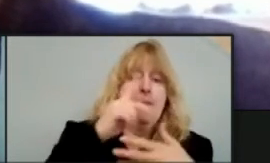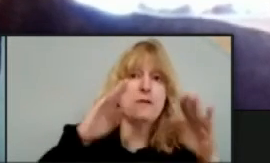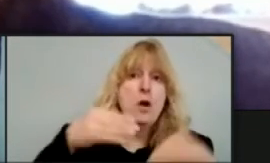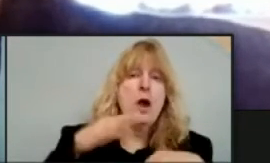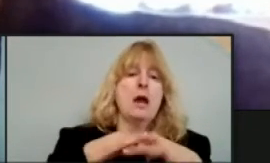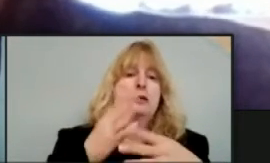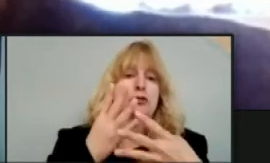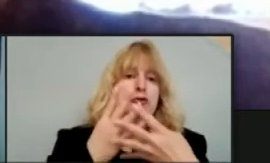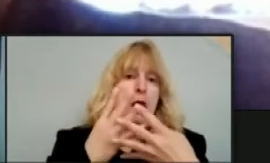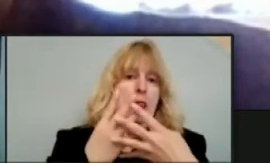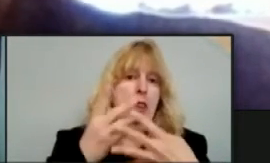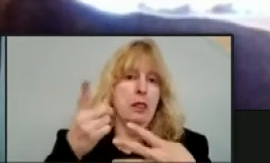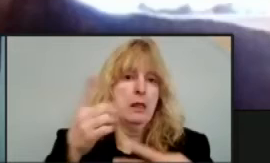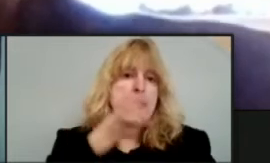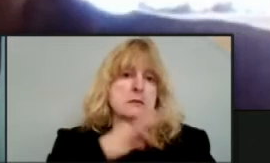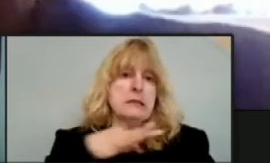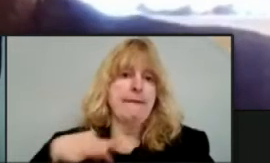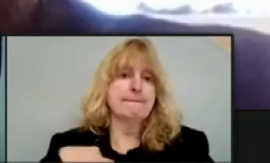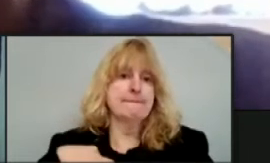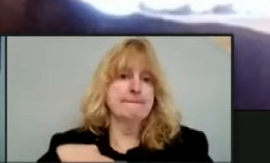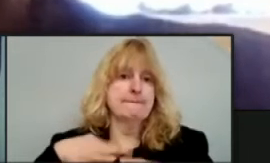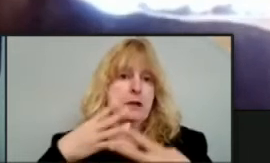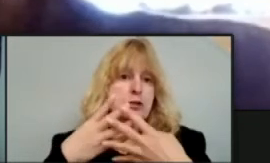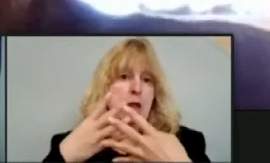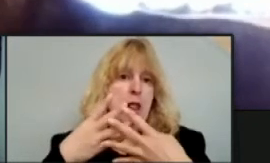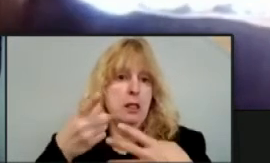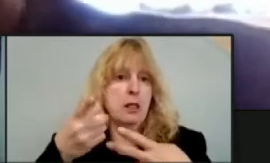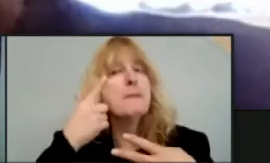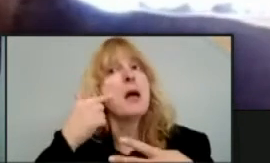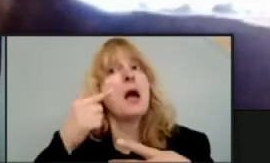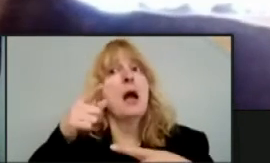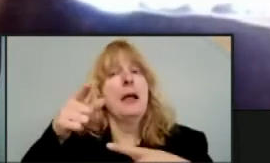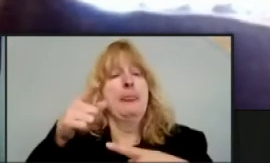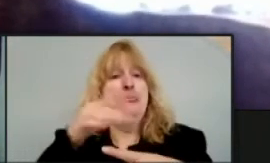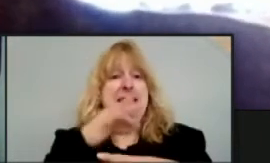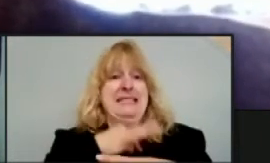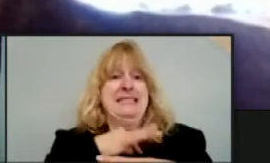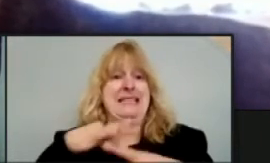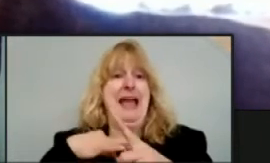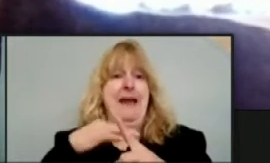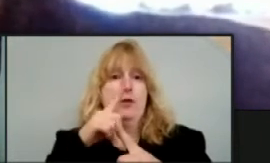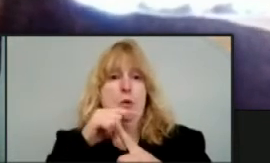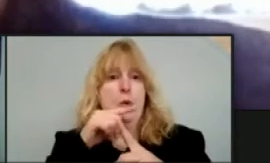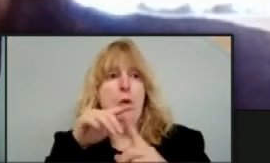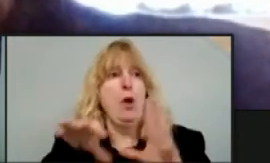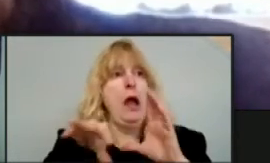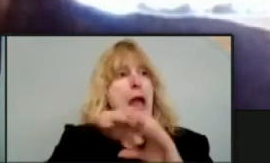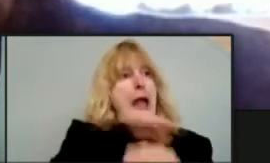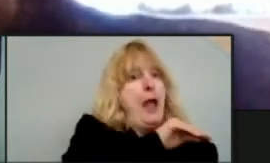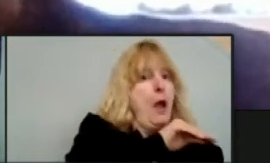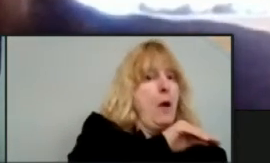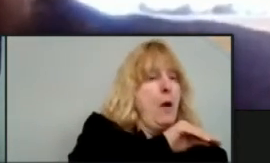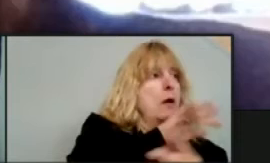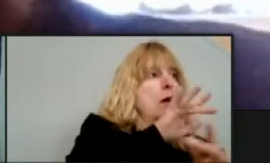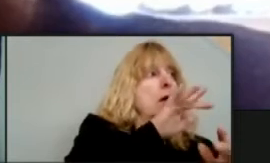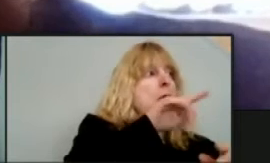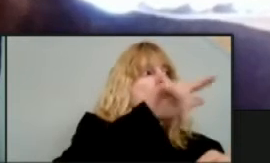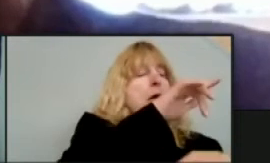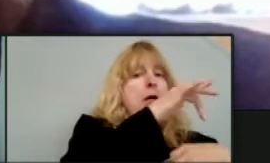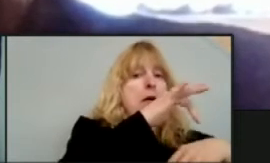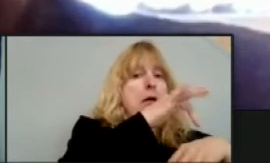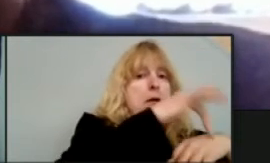at the jail. And the reason for that is they're the people that are bringing the COVID into the jail facility. And so